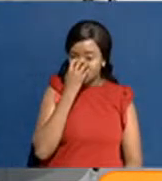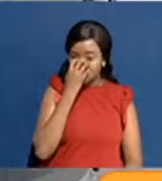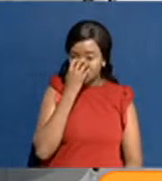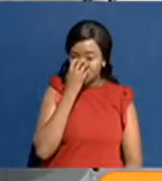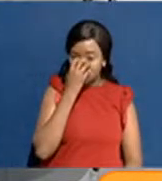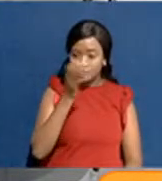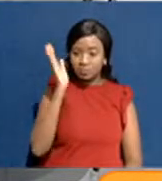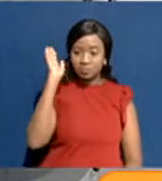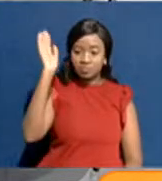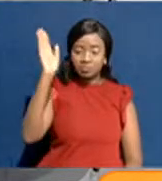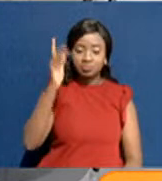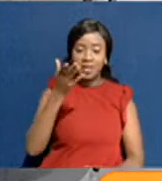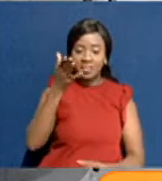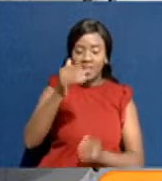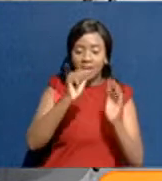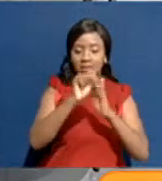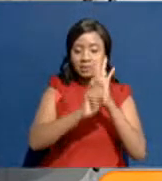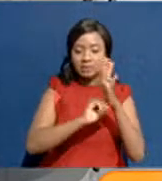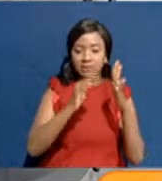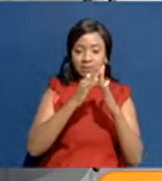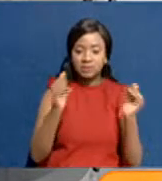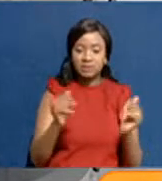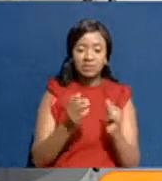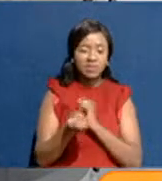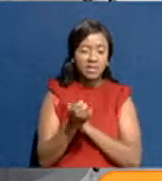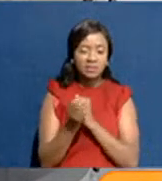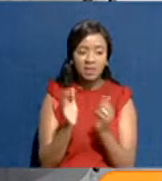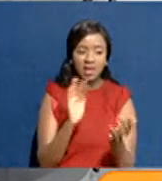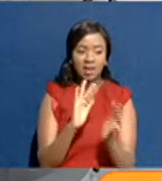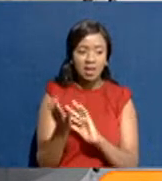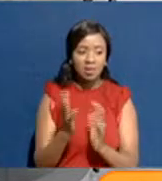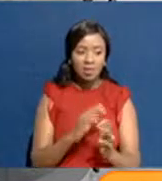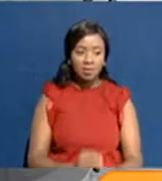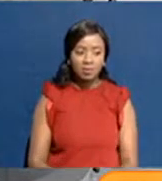bite when he was speaking at State House on how he will deal